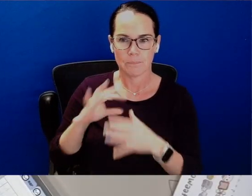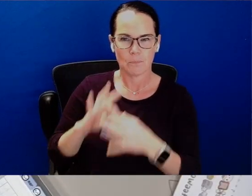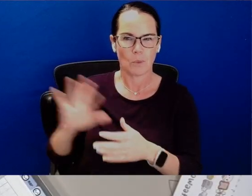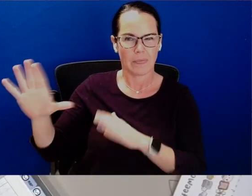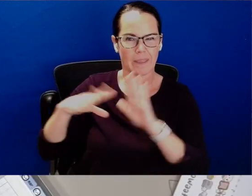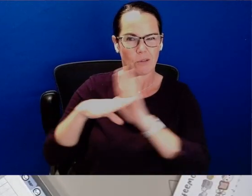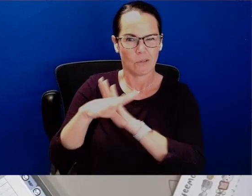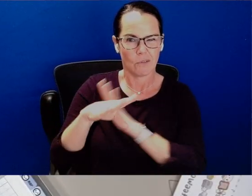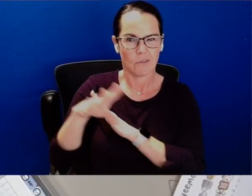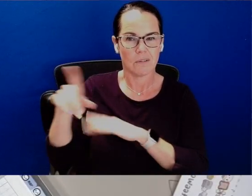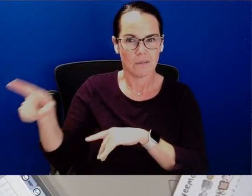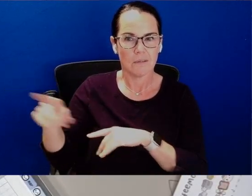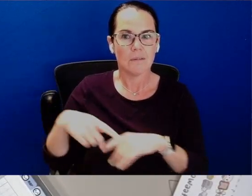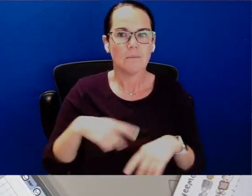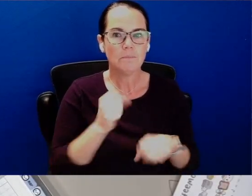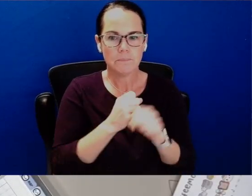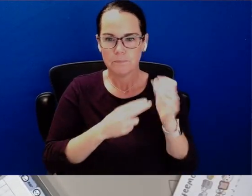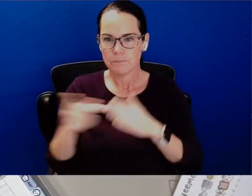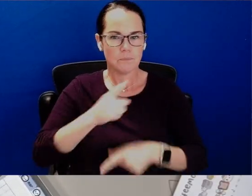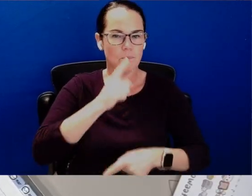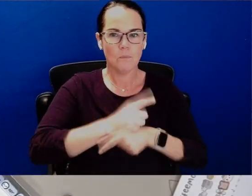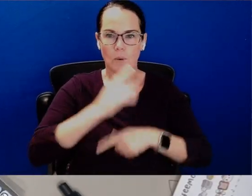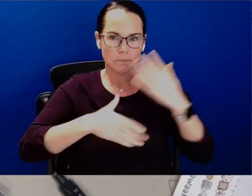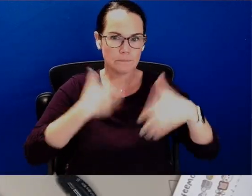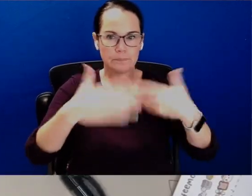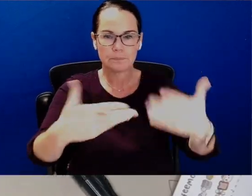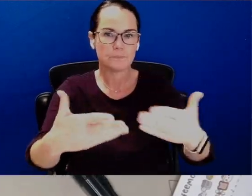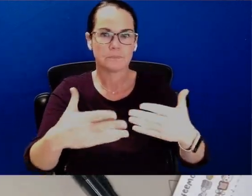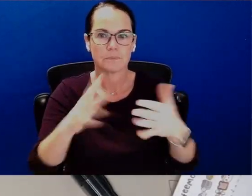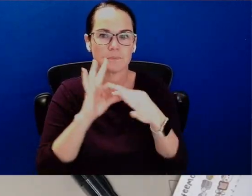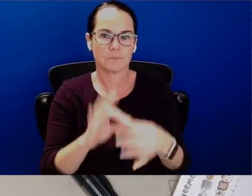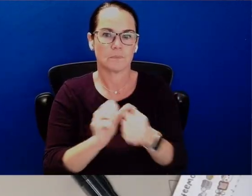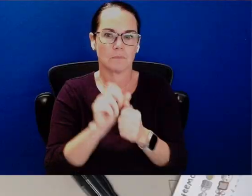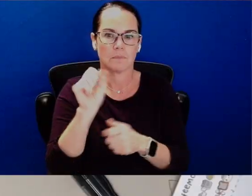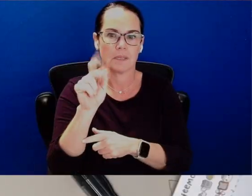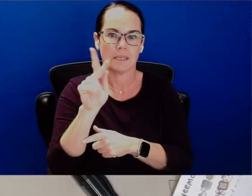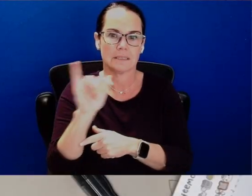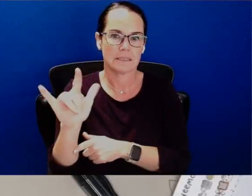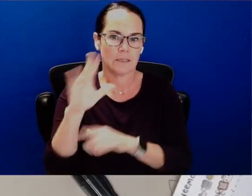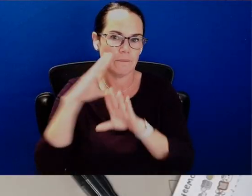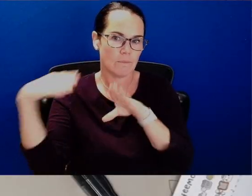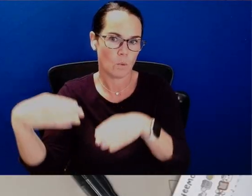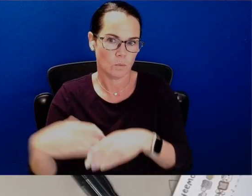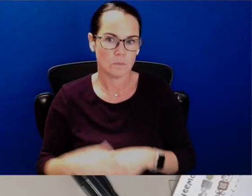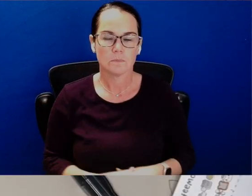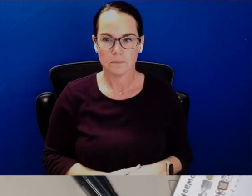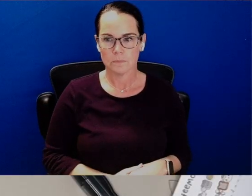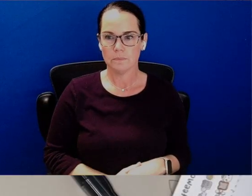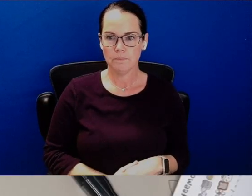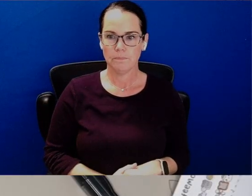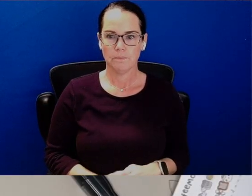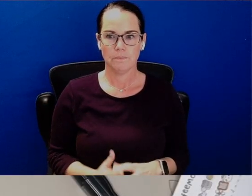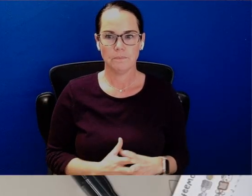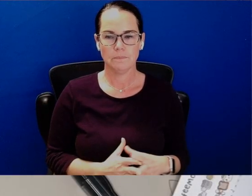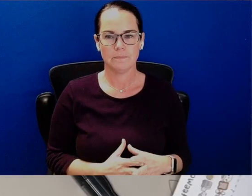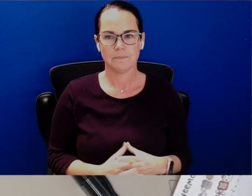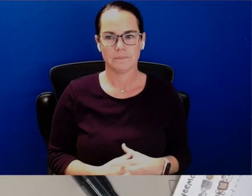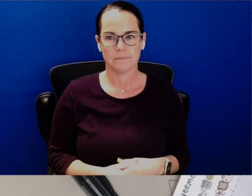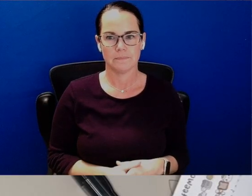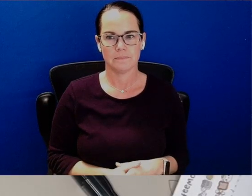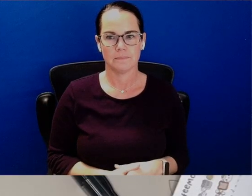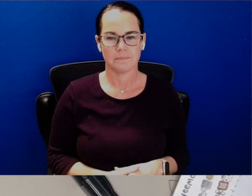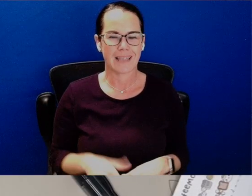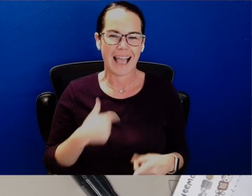development, and to make sure they're on the right track as far as skill focuses. I just